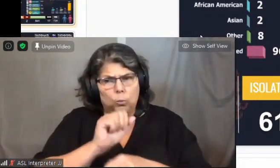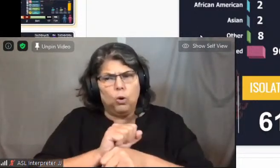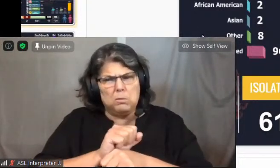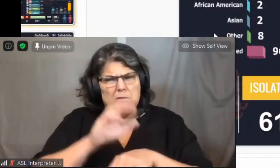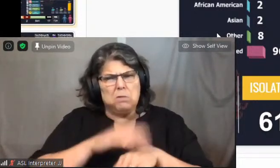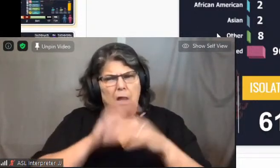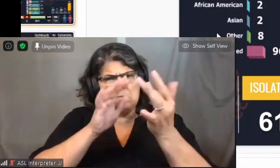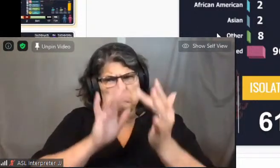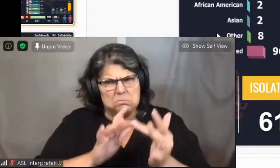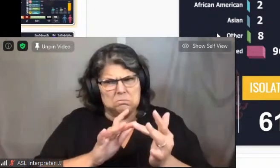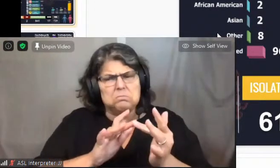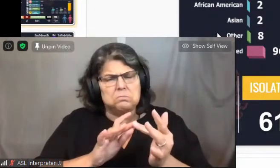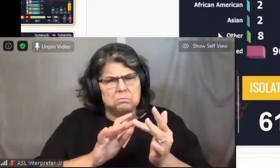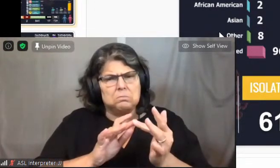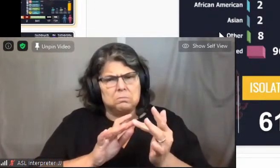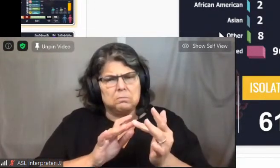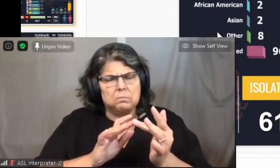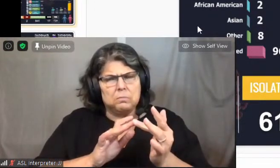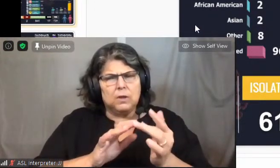online by going to